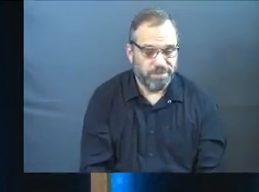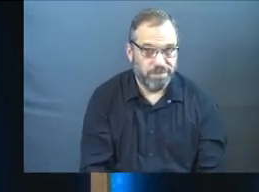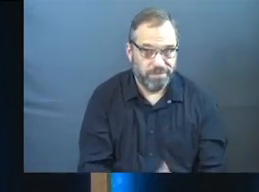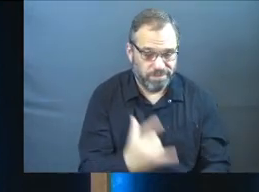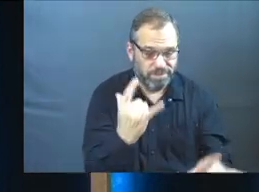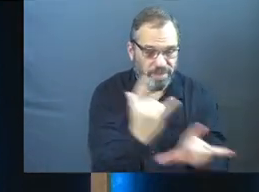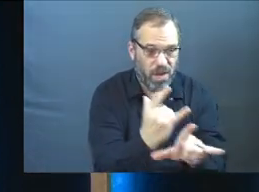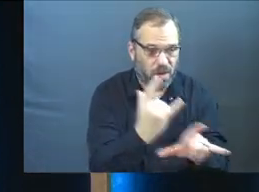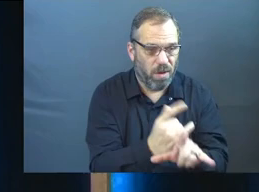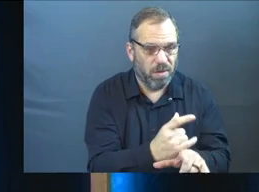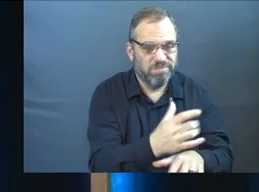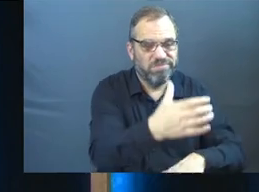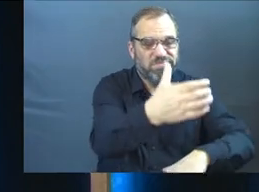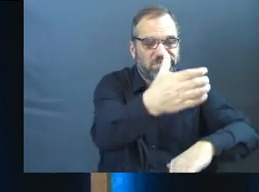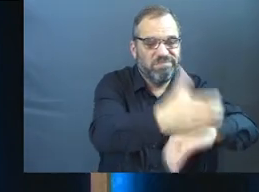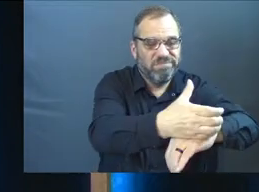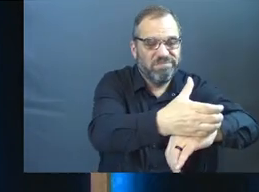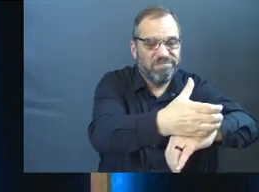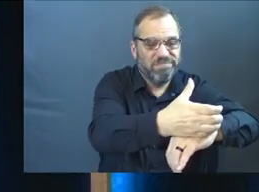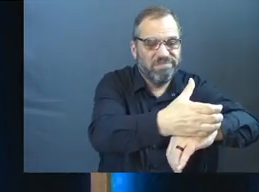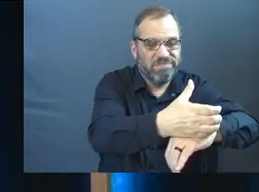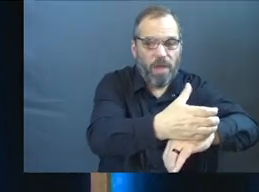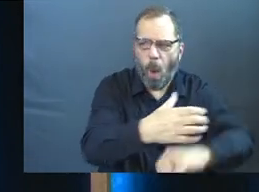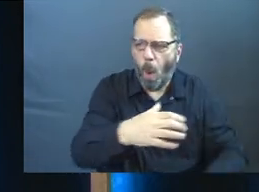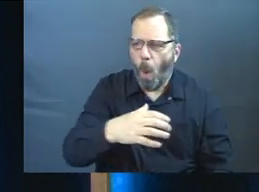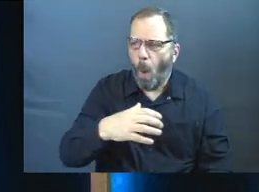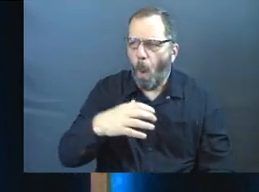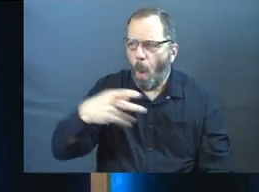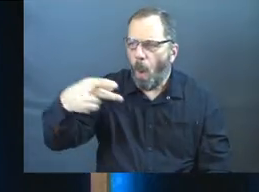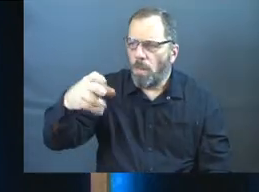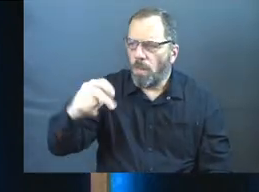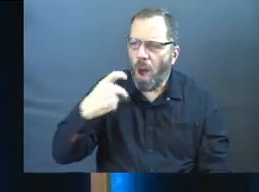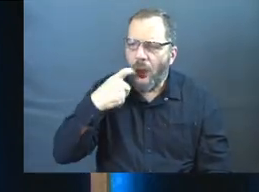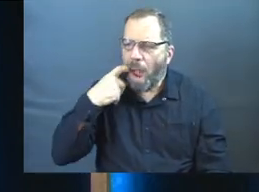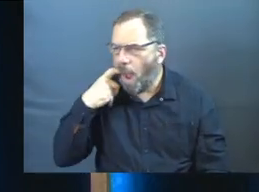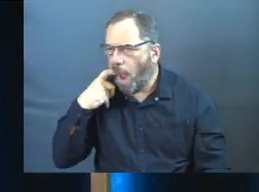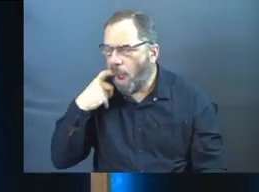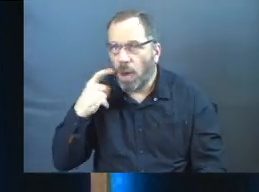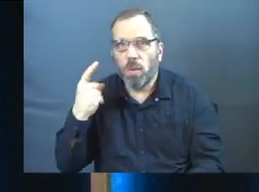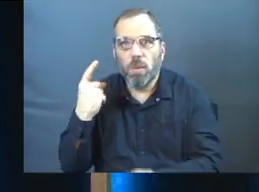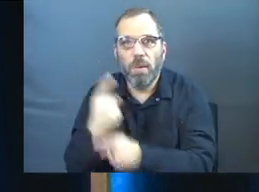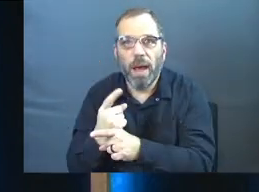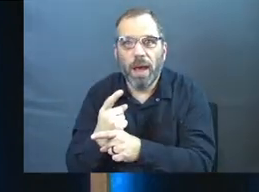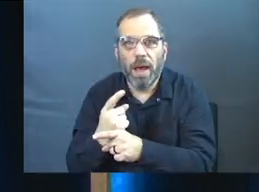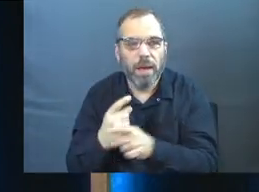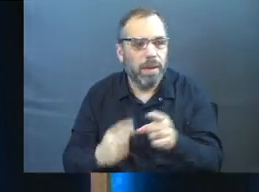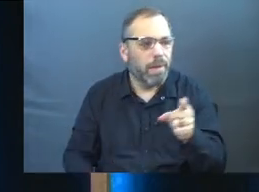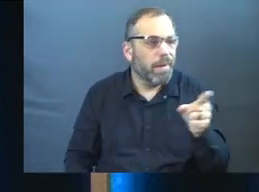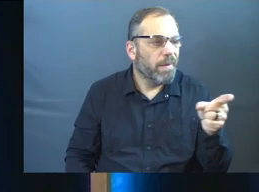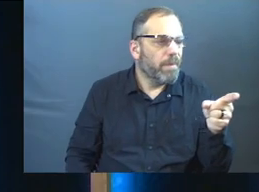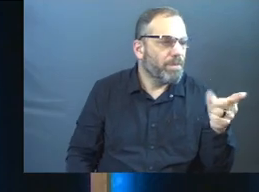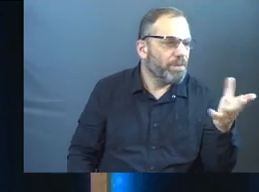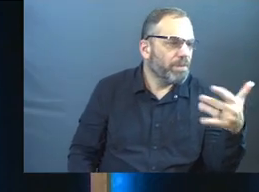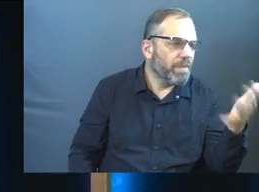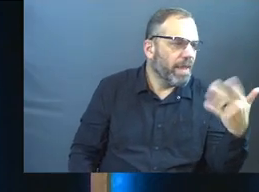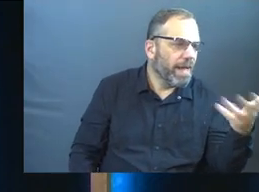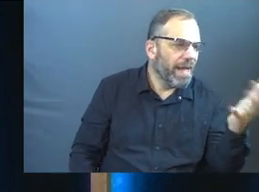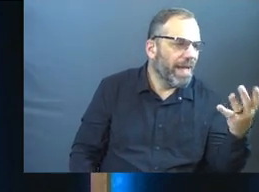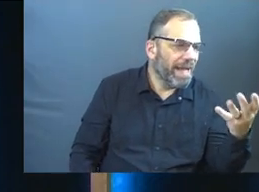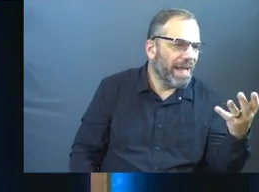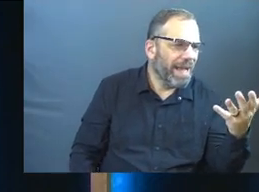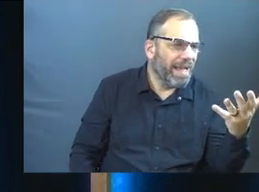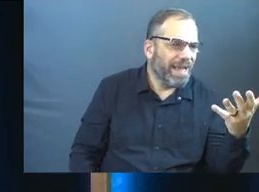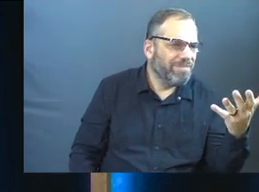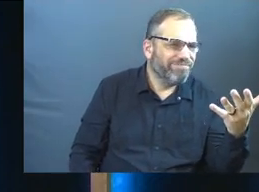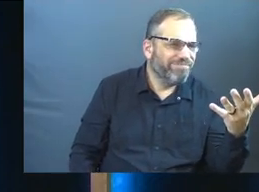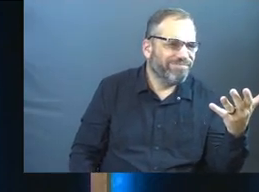There's alcohol over there. There's a porn addiction over there, right? There's a